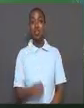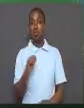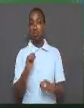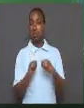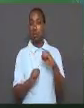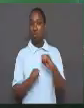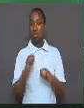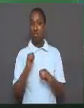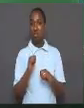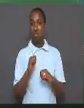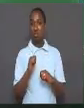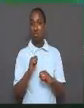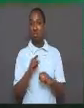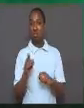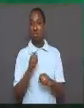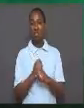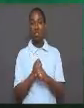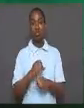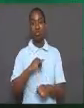your drawing to this one.